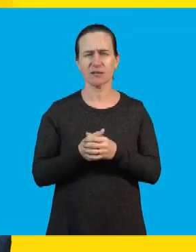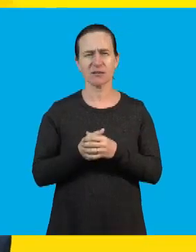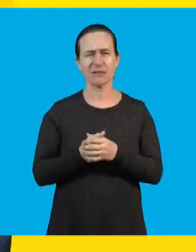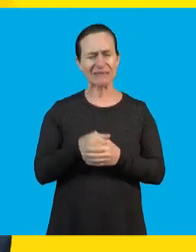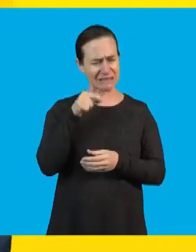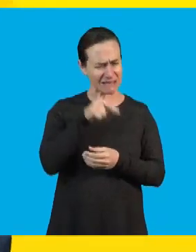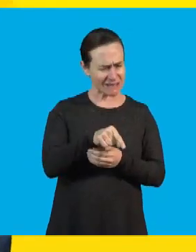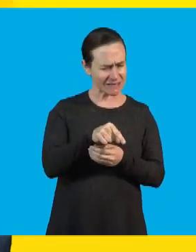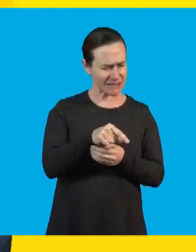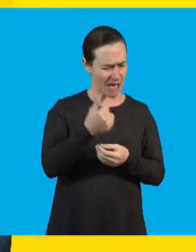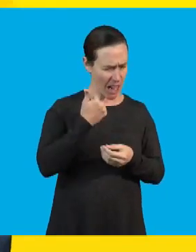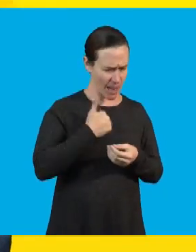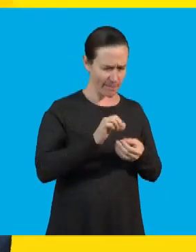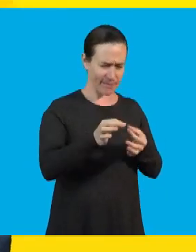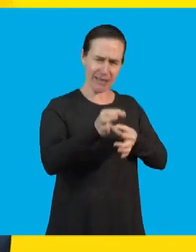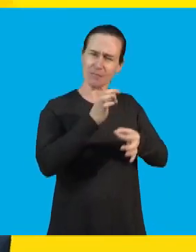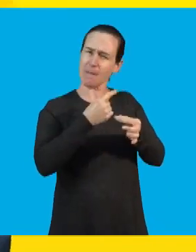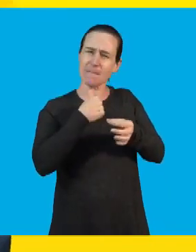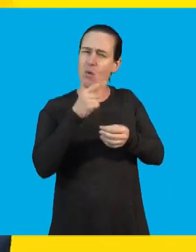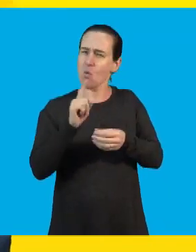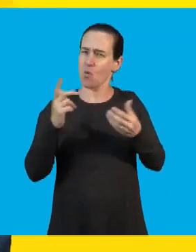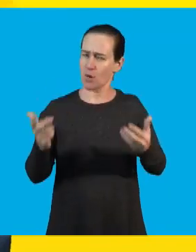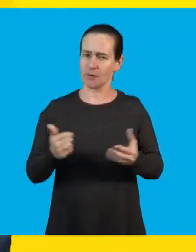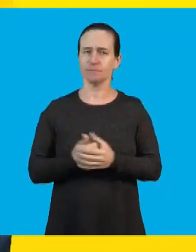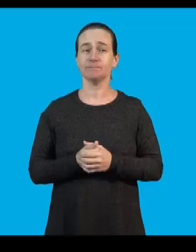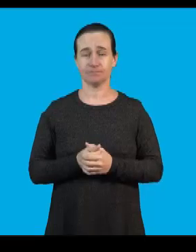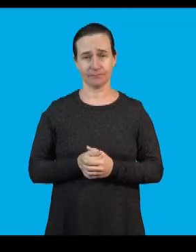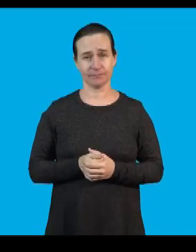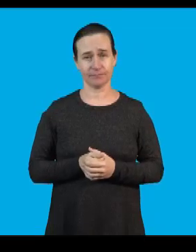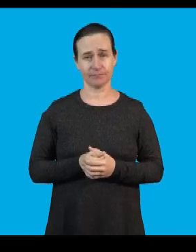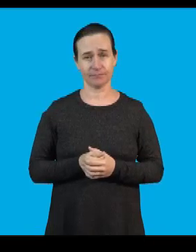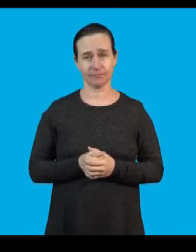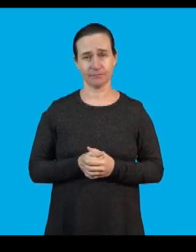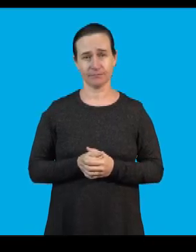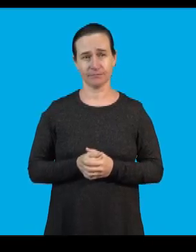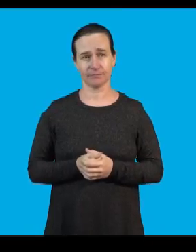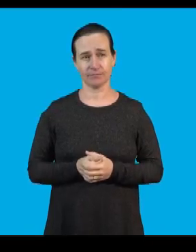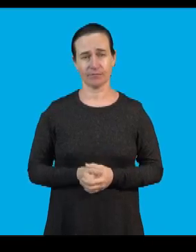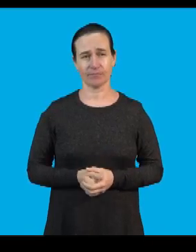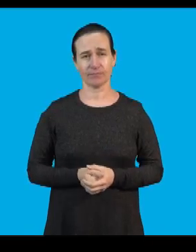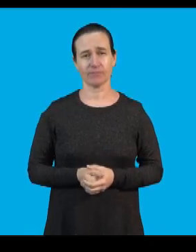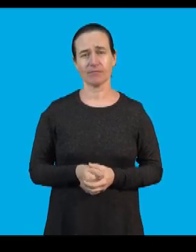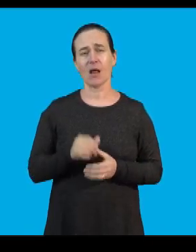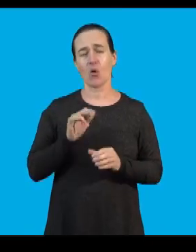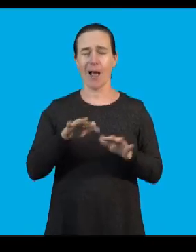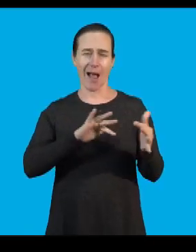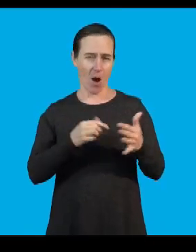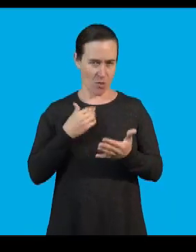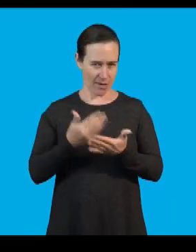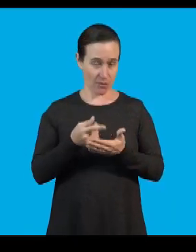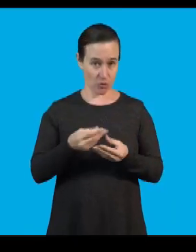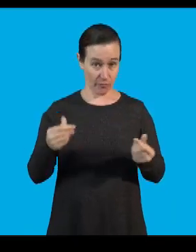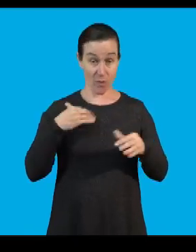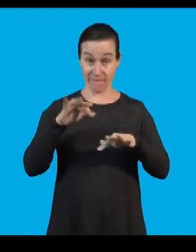am I going to? What is this paragraph trying to inform me about? Okay. Learners, let's look at the solution.